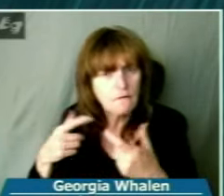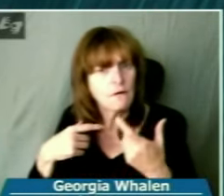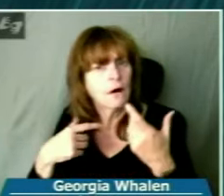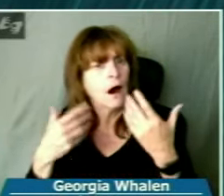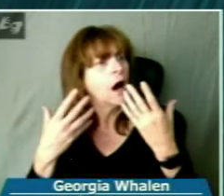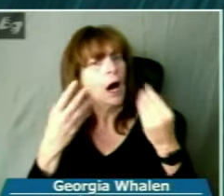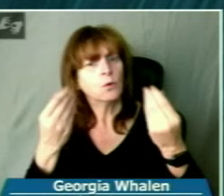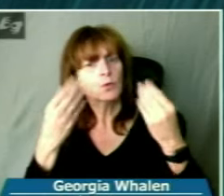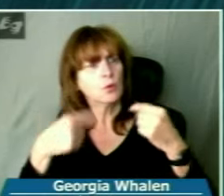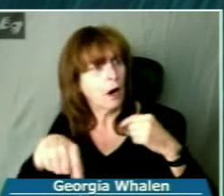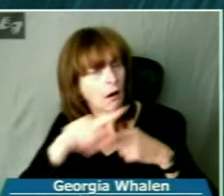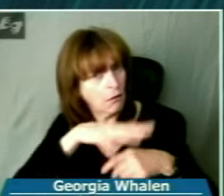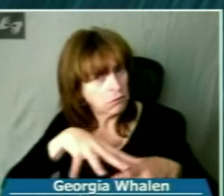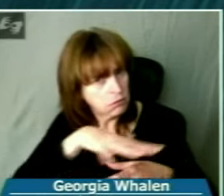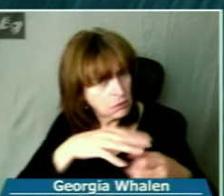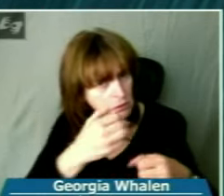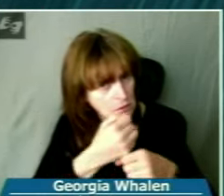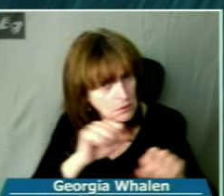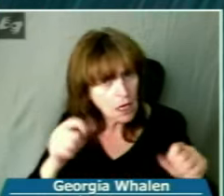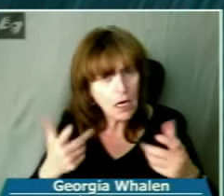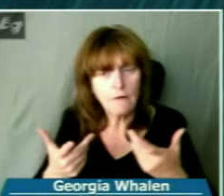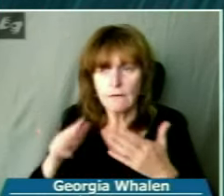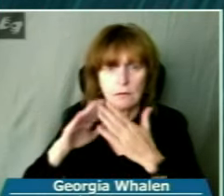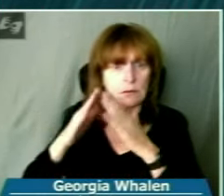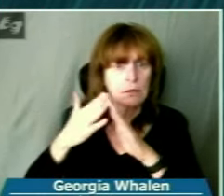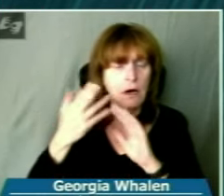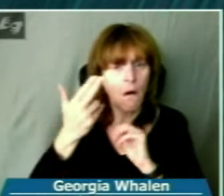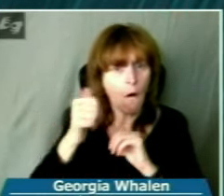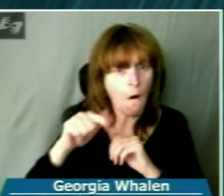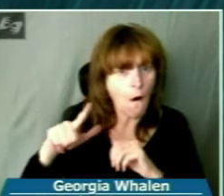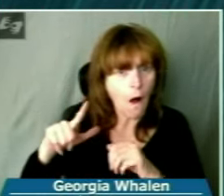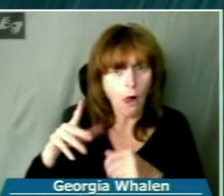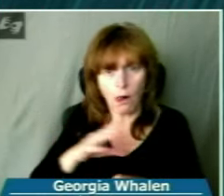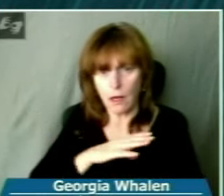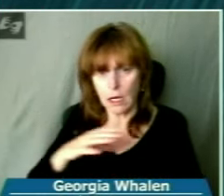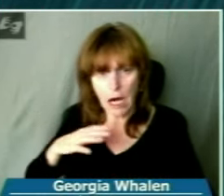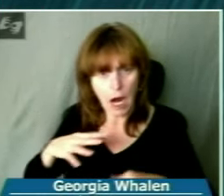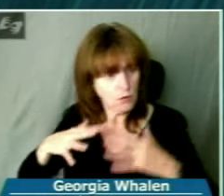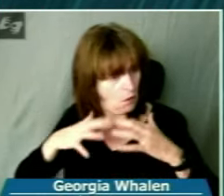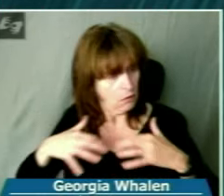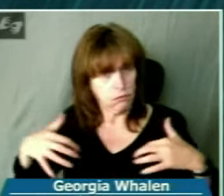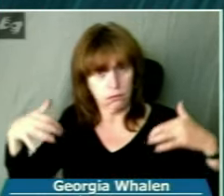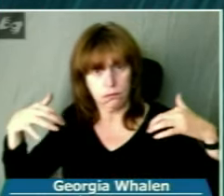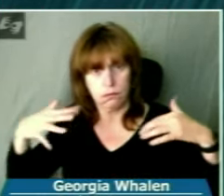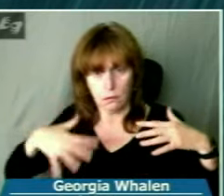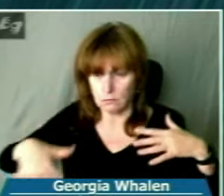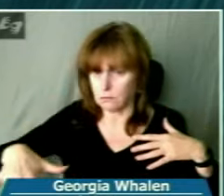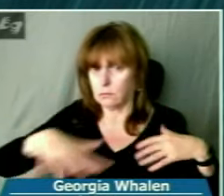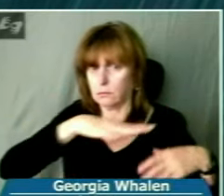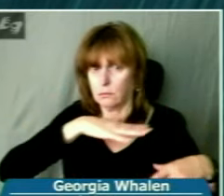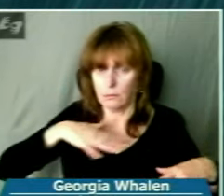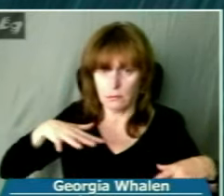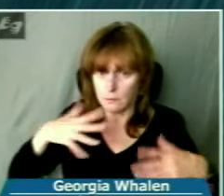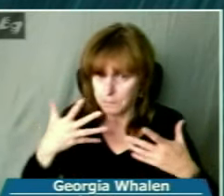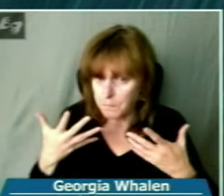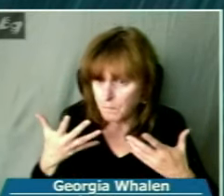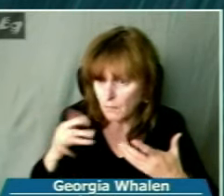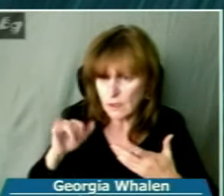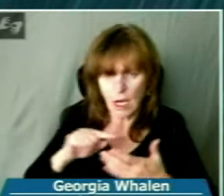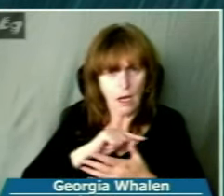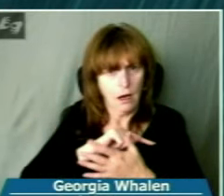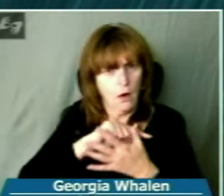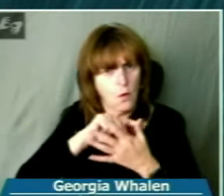we're talking about City Hall and the council chambers, we have to get that right so that we can protect folks. So now that we have that in